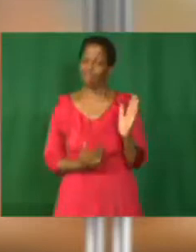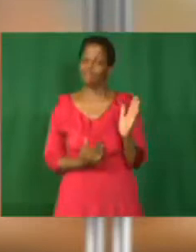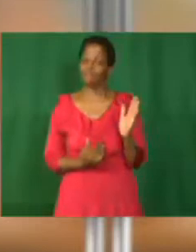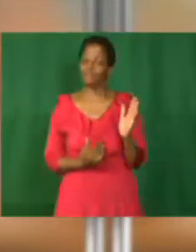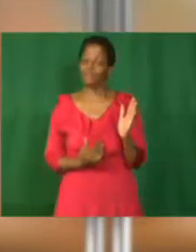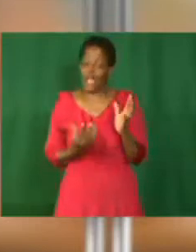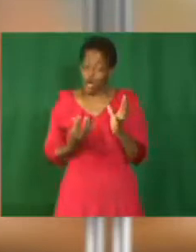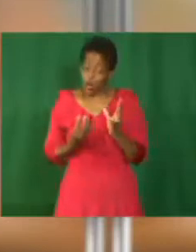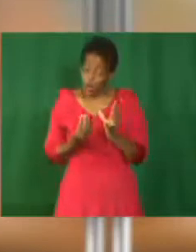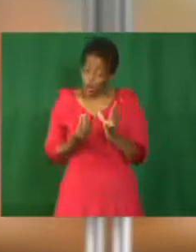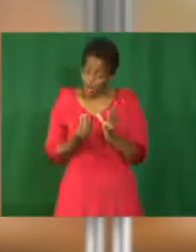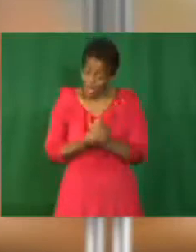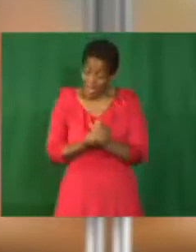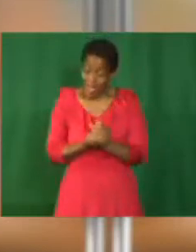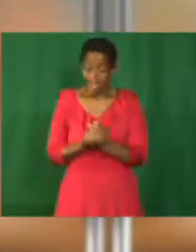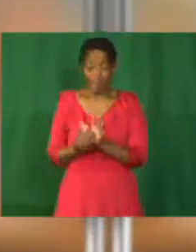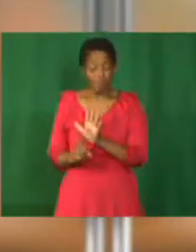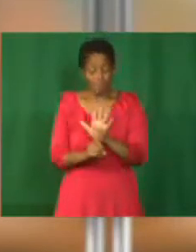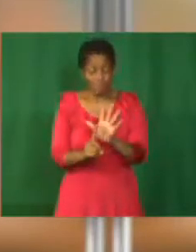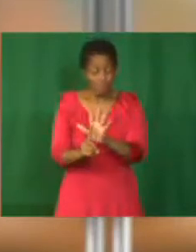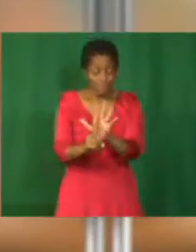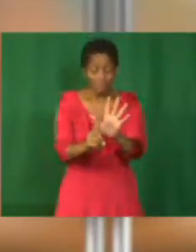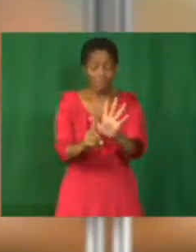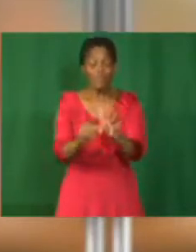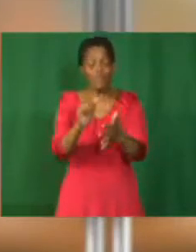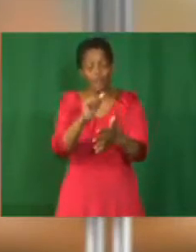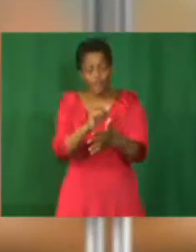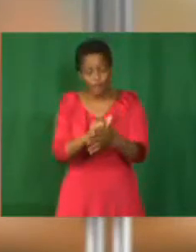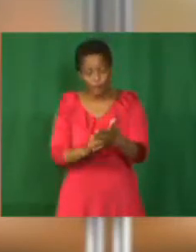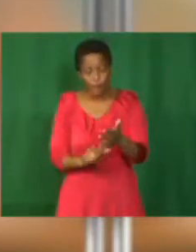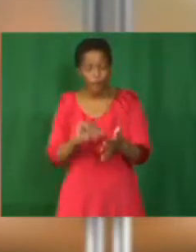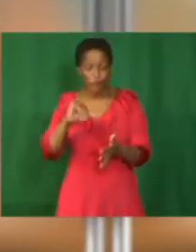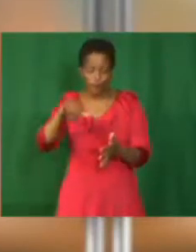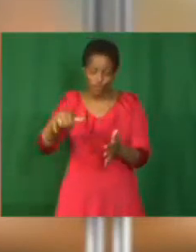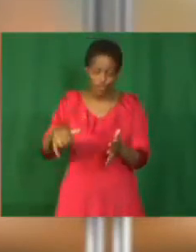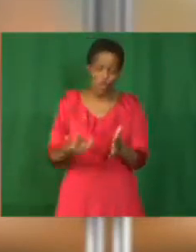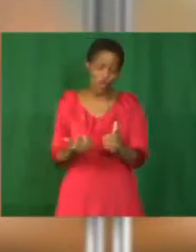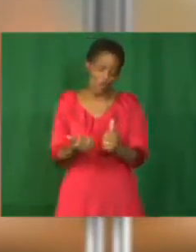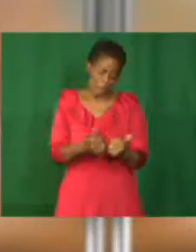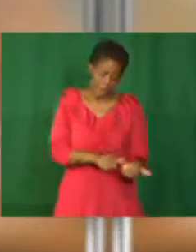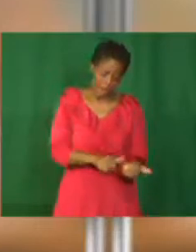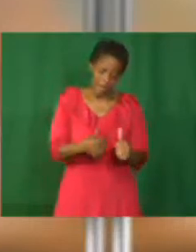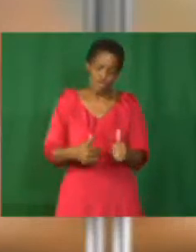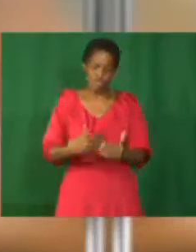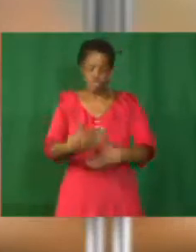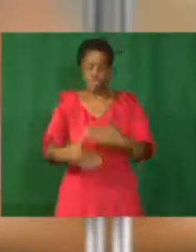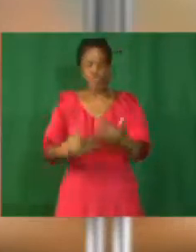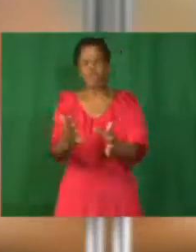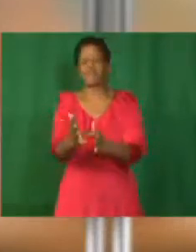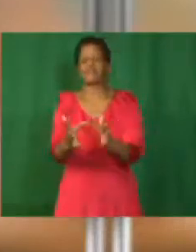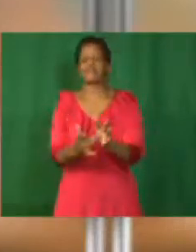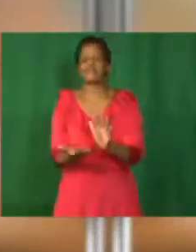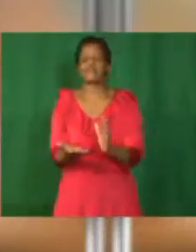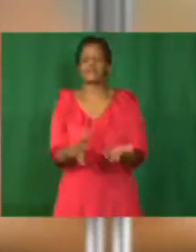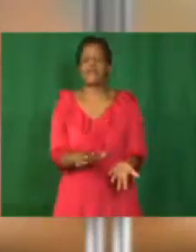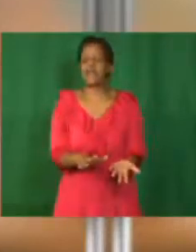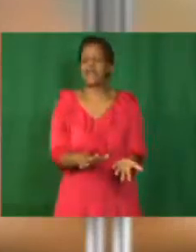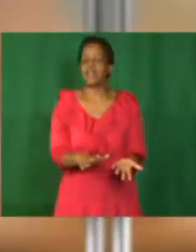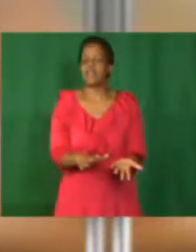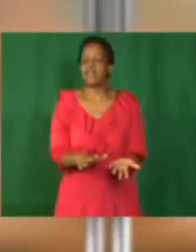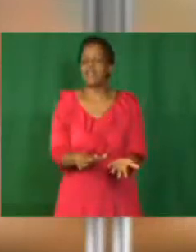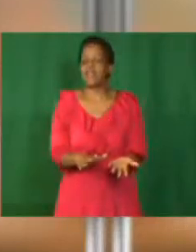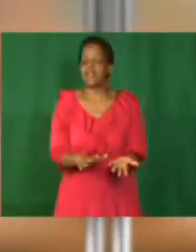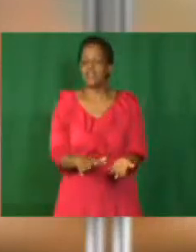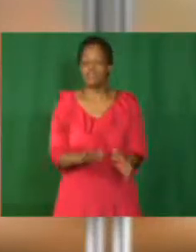ascension of Jesus Christ. It means that there was no gap in between. Unlike other people who